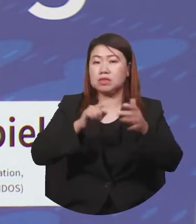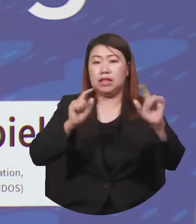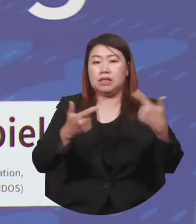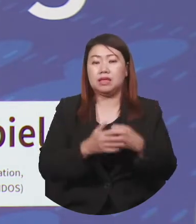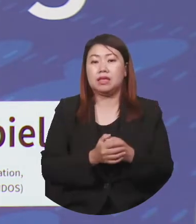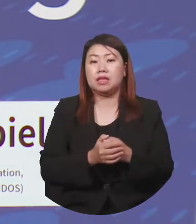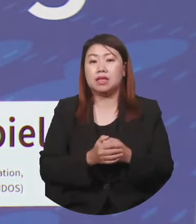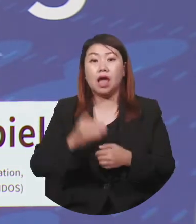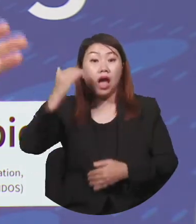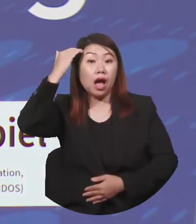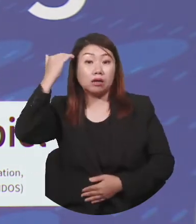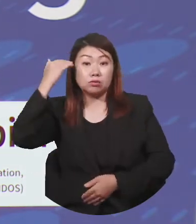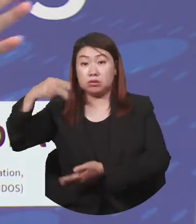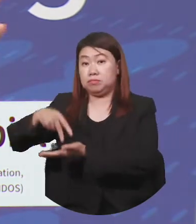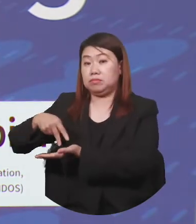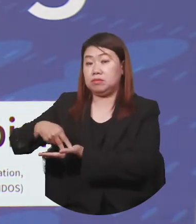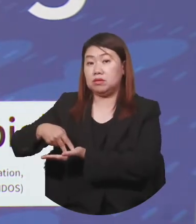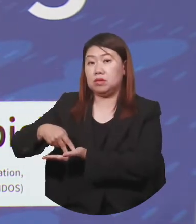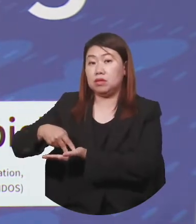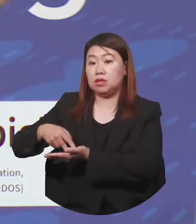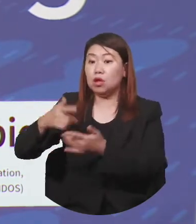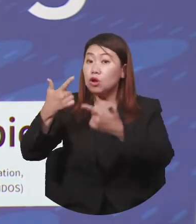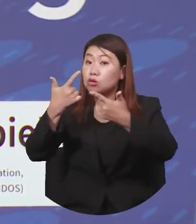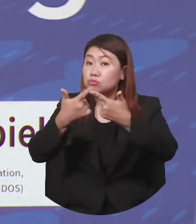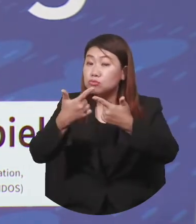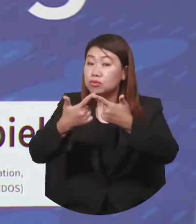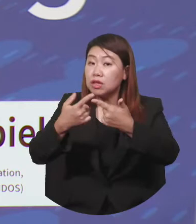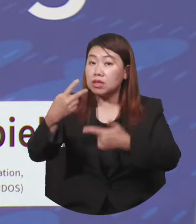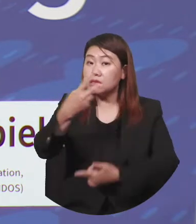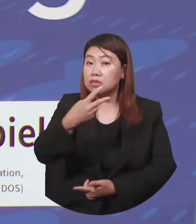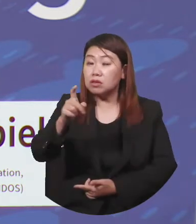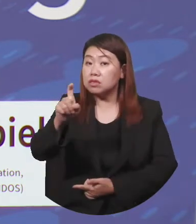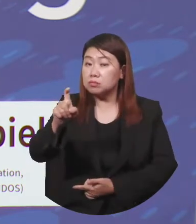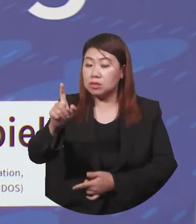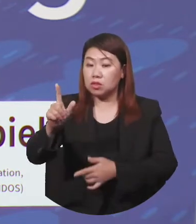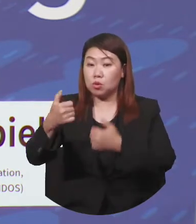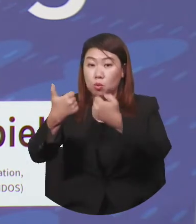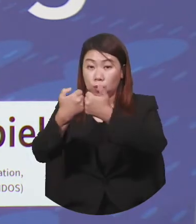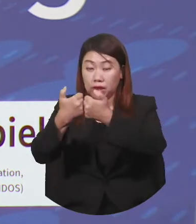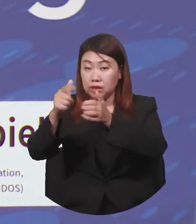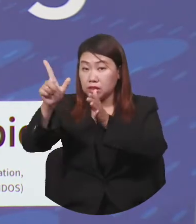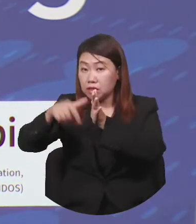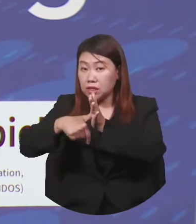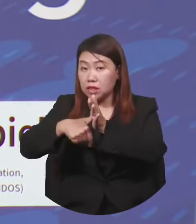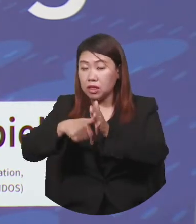Busan 2011. Since then, we didn't make any progress, rather the other way.